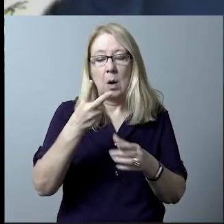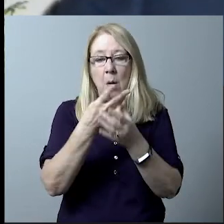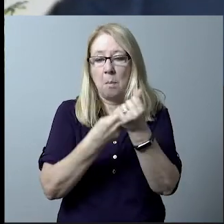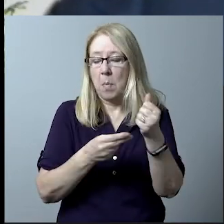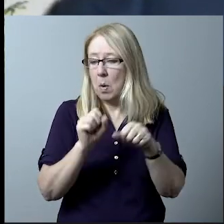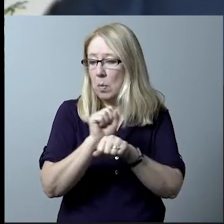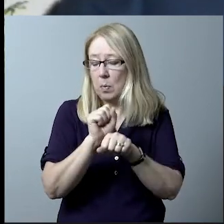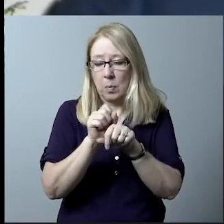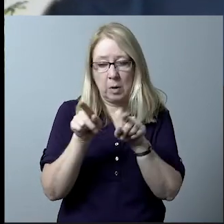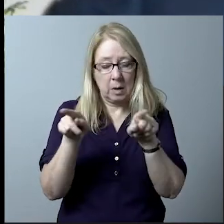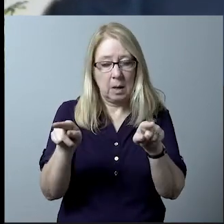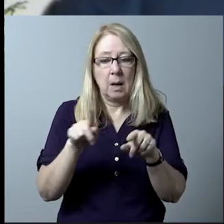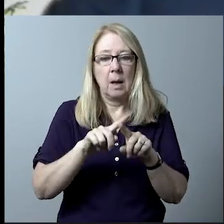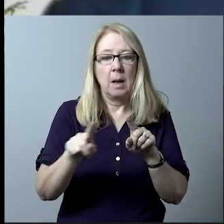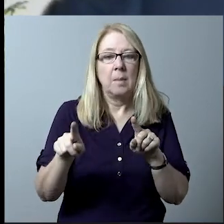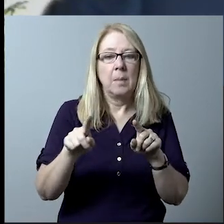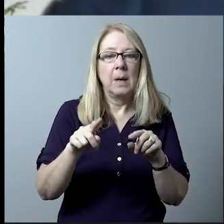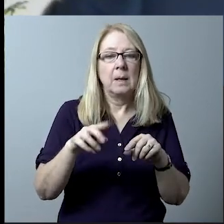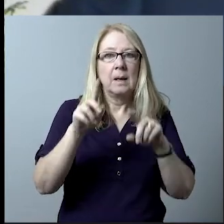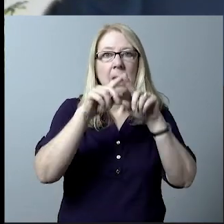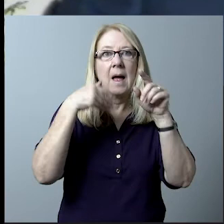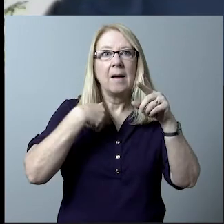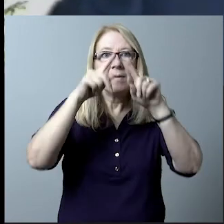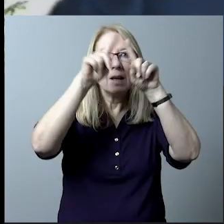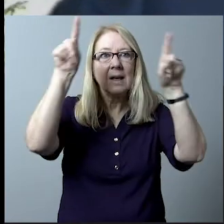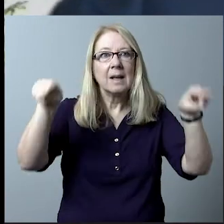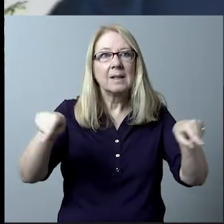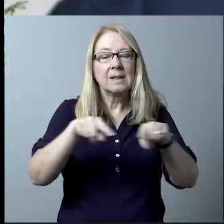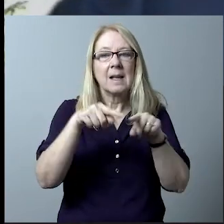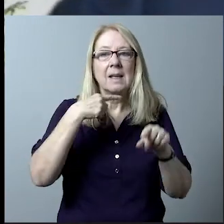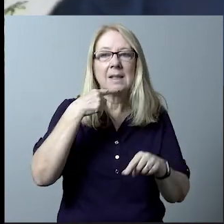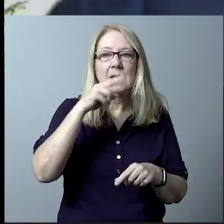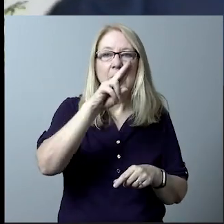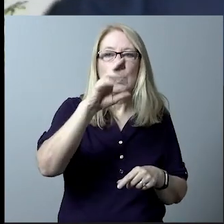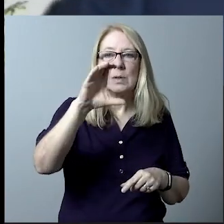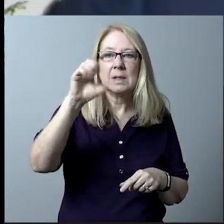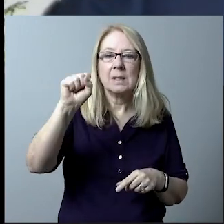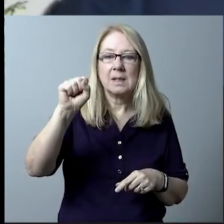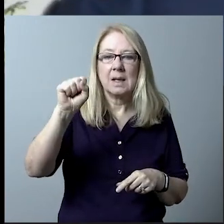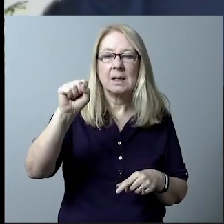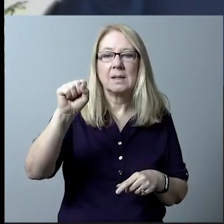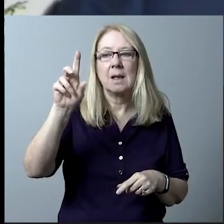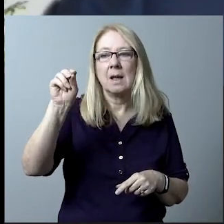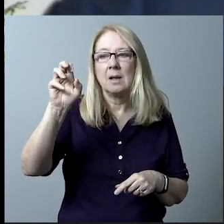healthcheck.uccs.edu. So both work, but the signage around campus says